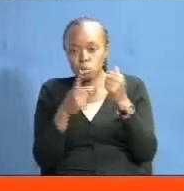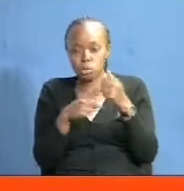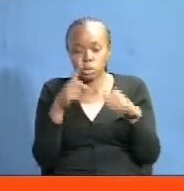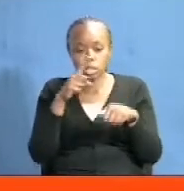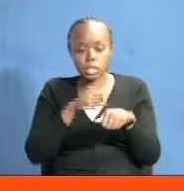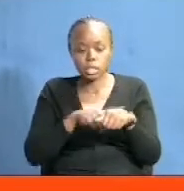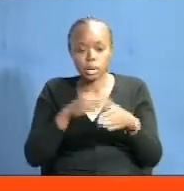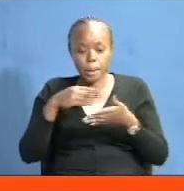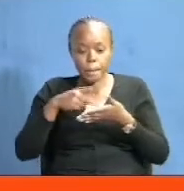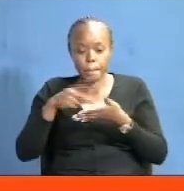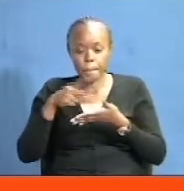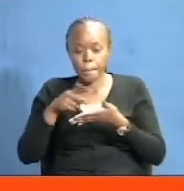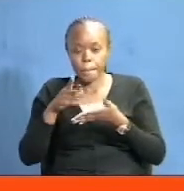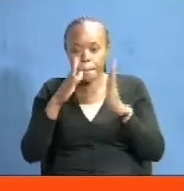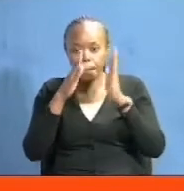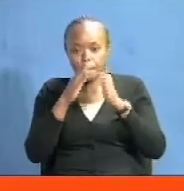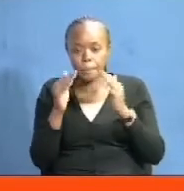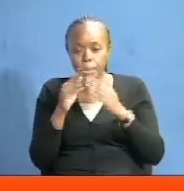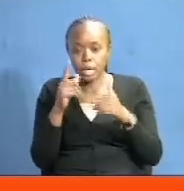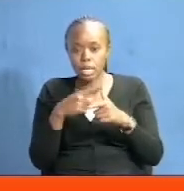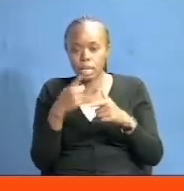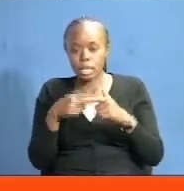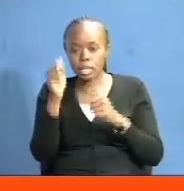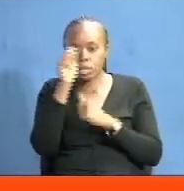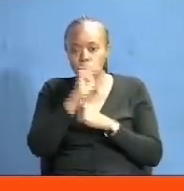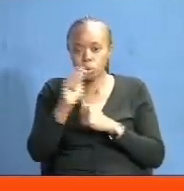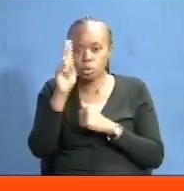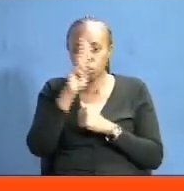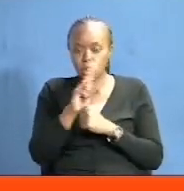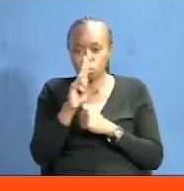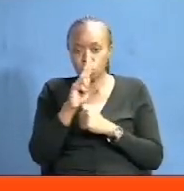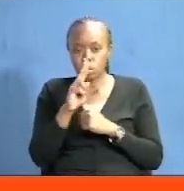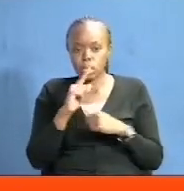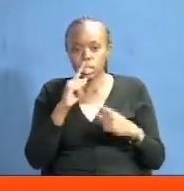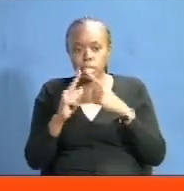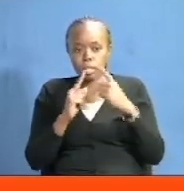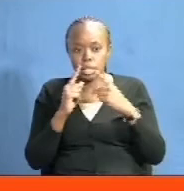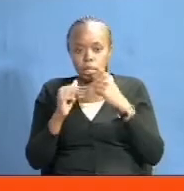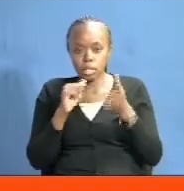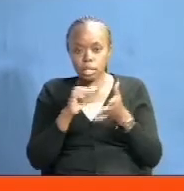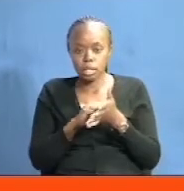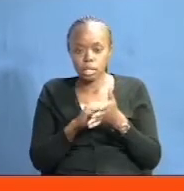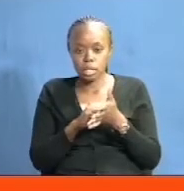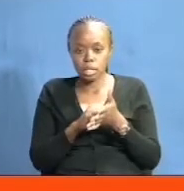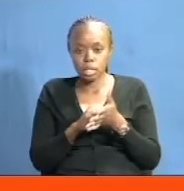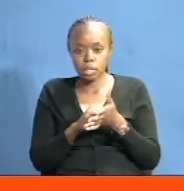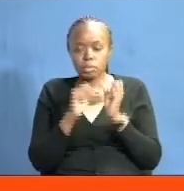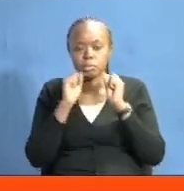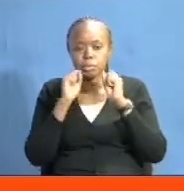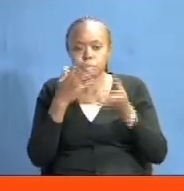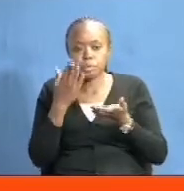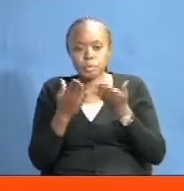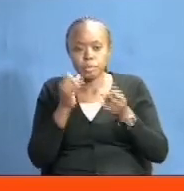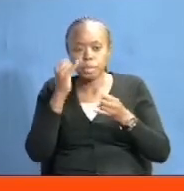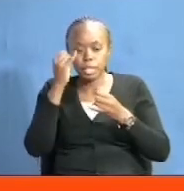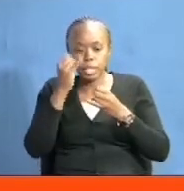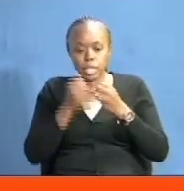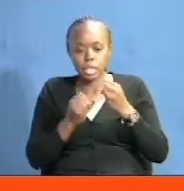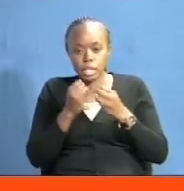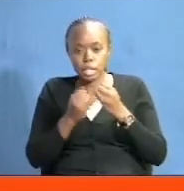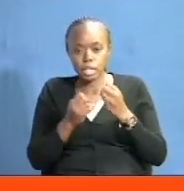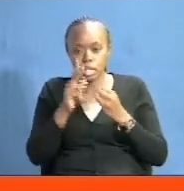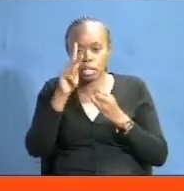bill passed through Parliament, the then President, Werewere Sam, commented that he actually might be the last Kusa